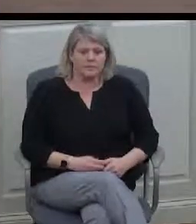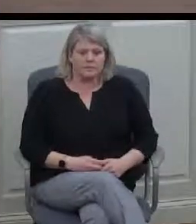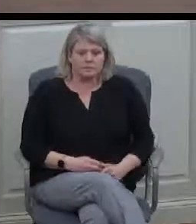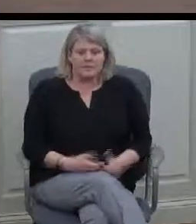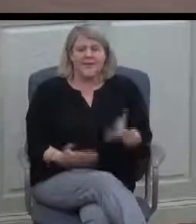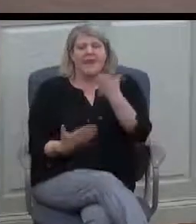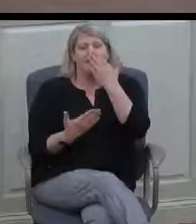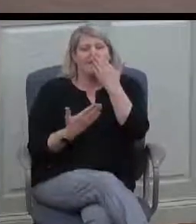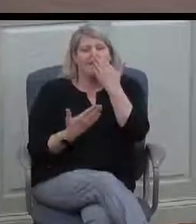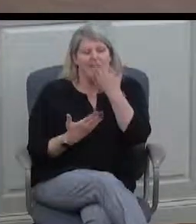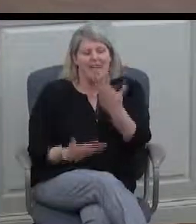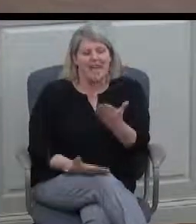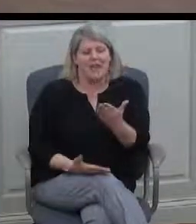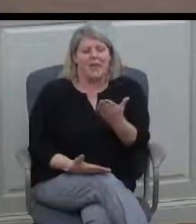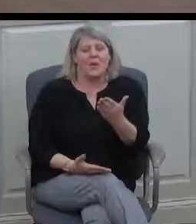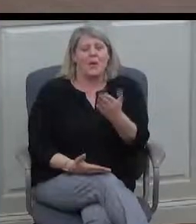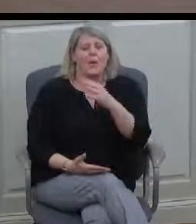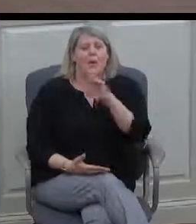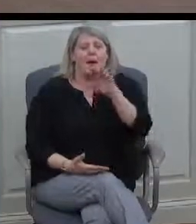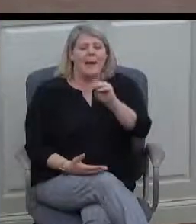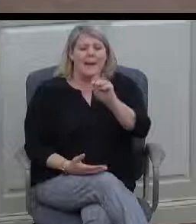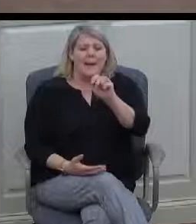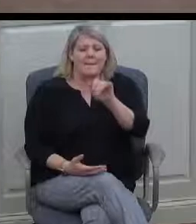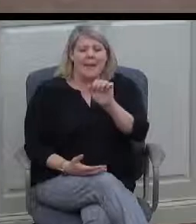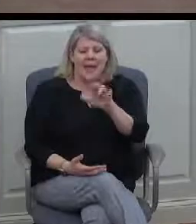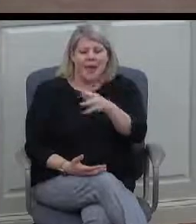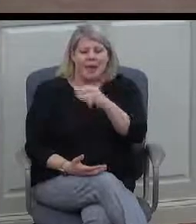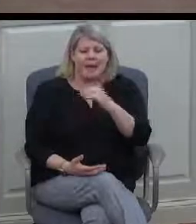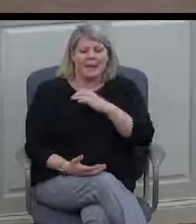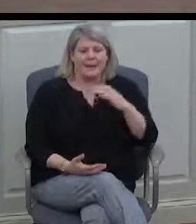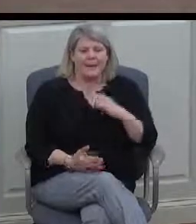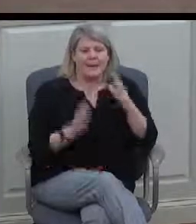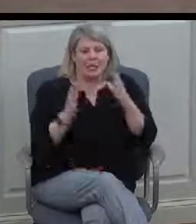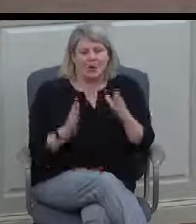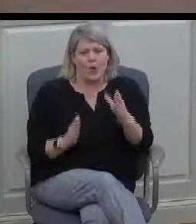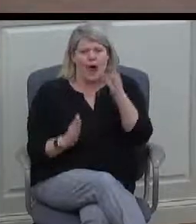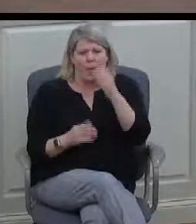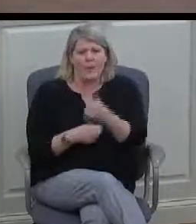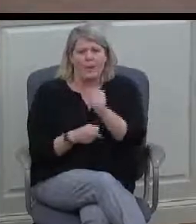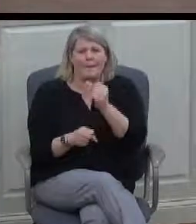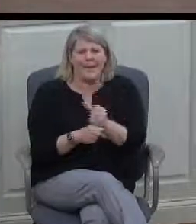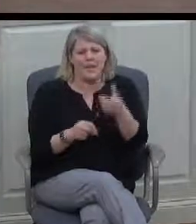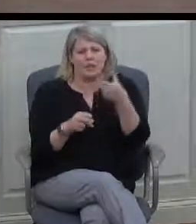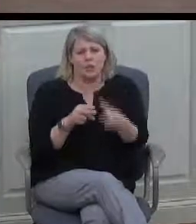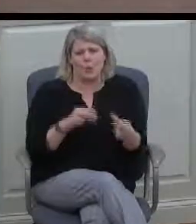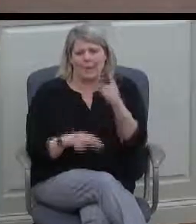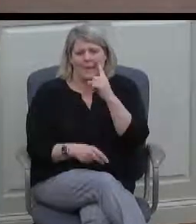Thank you, Mayor, Commission. I'll make this pretty brief. We've been here a while today, so.